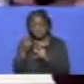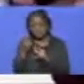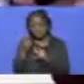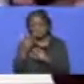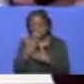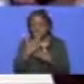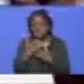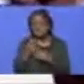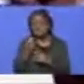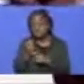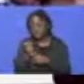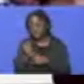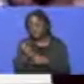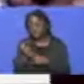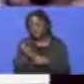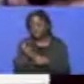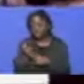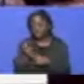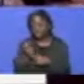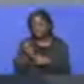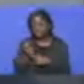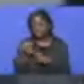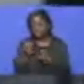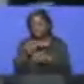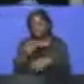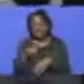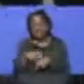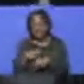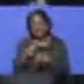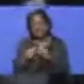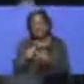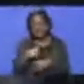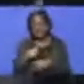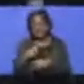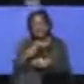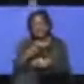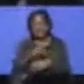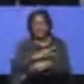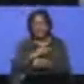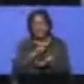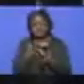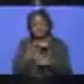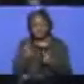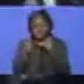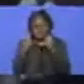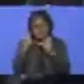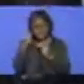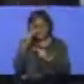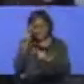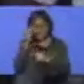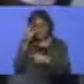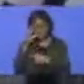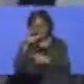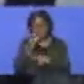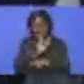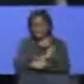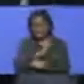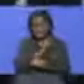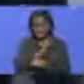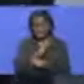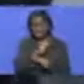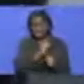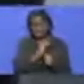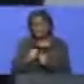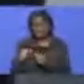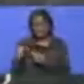some jokes, often at my expense. Wilchcombe's death comes as a blow for Minister of Energy and Transport, the Honourable Jobeth Colby